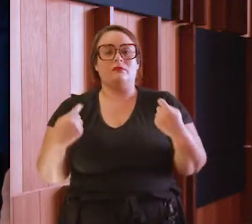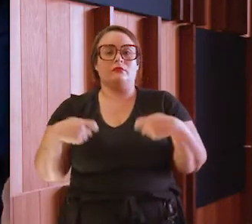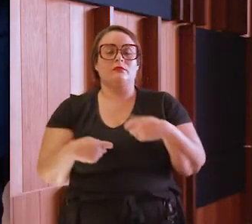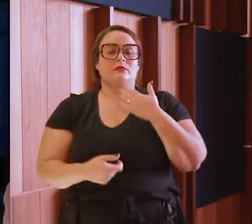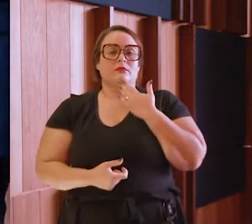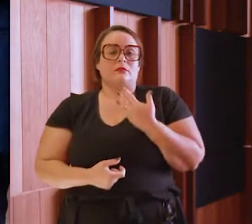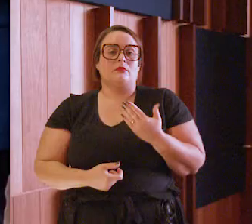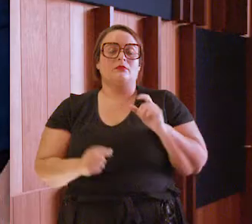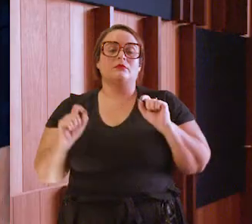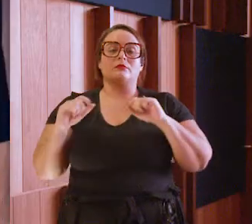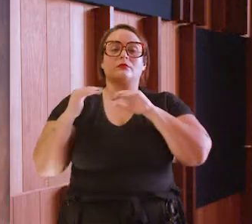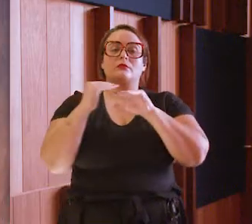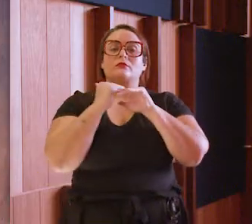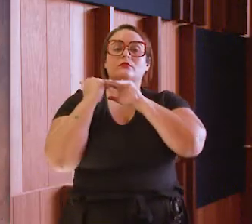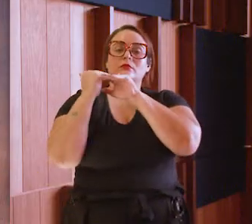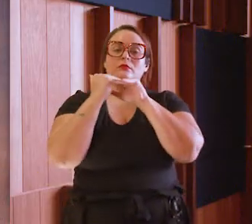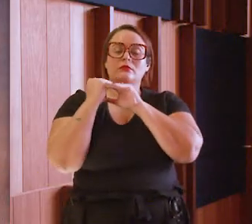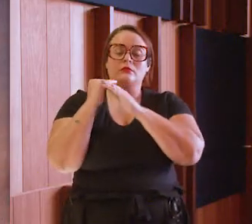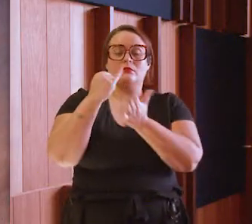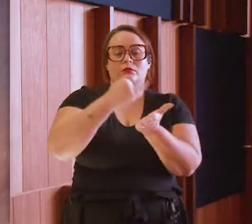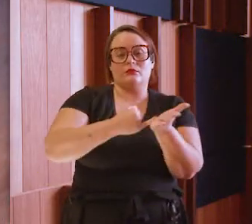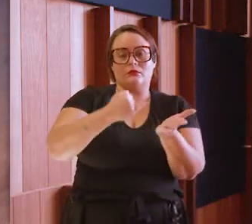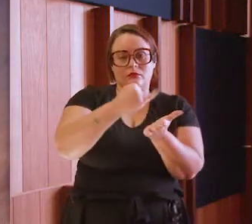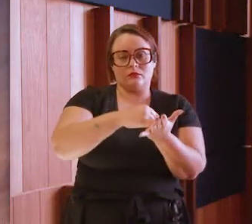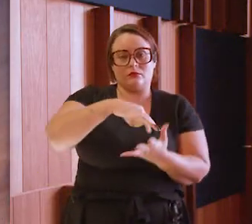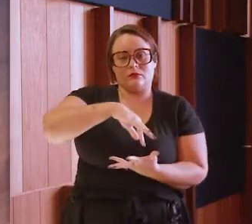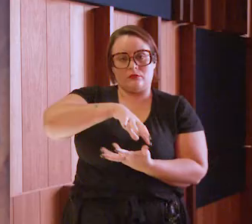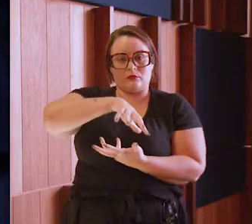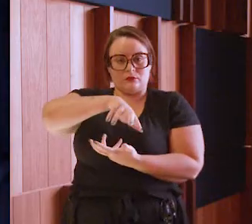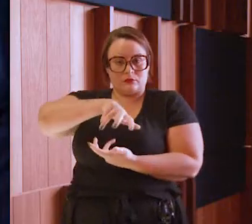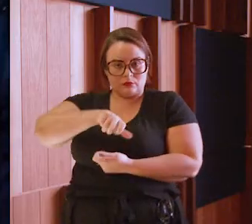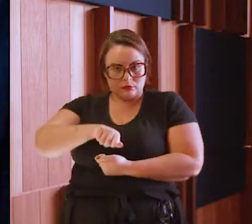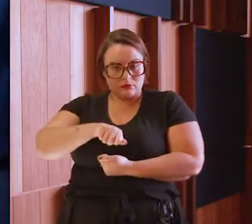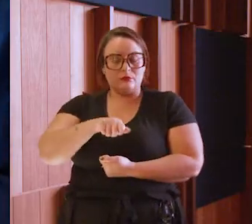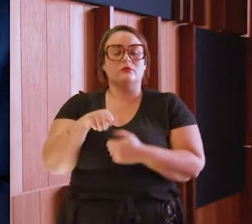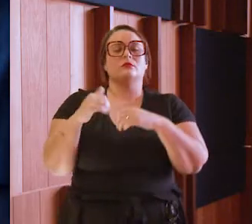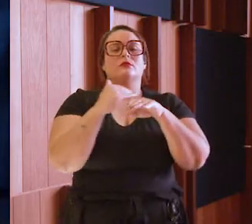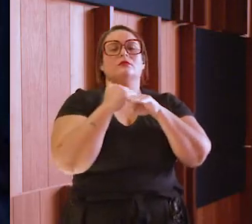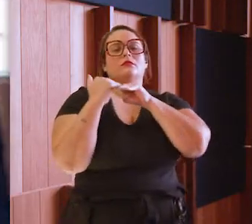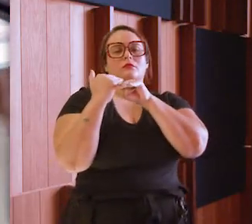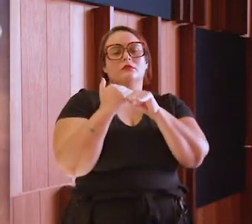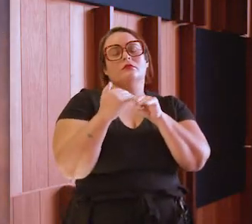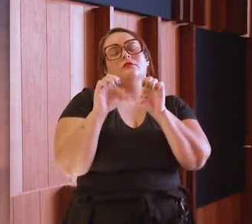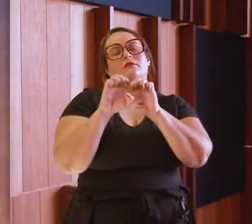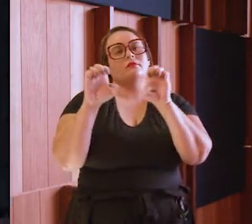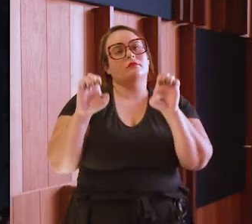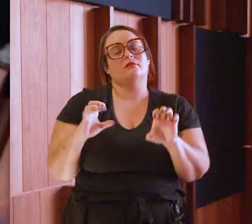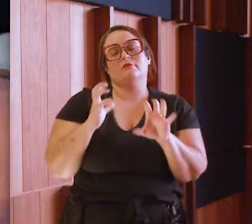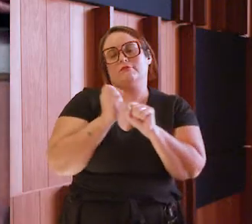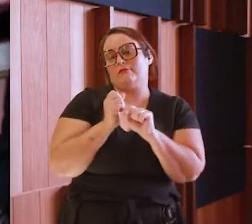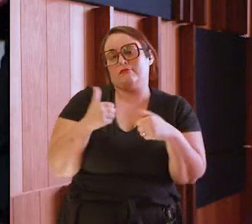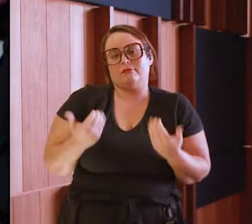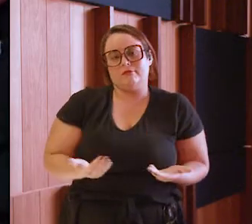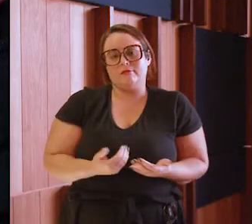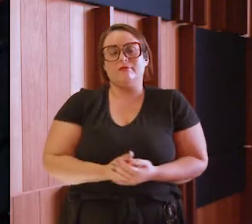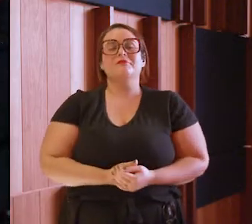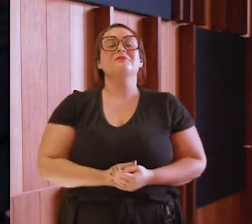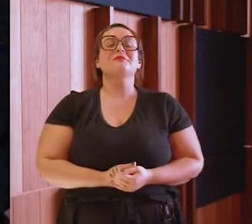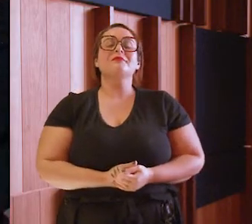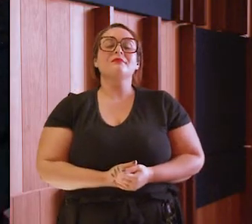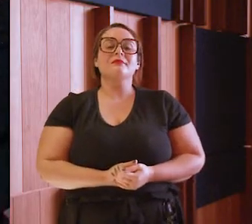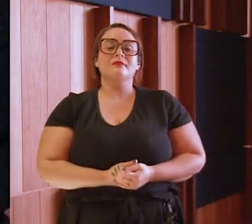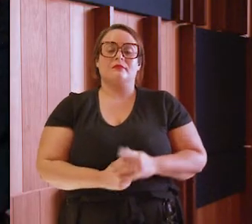needed to apply local statutory accounting. But that was really the only information that we got. So in December, the OECD told us